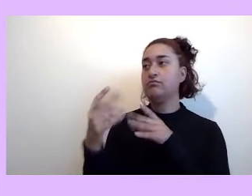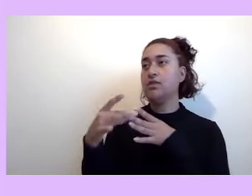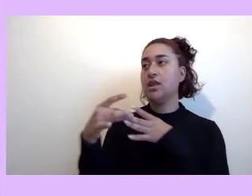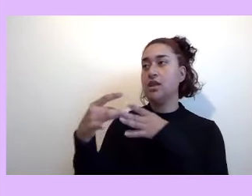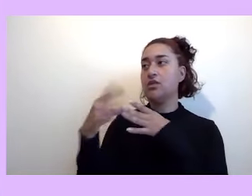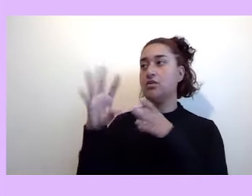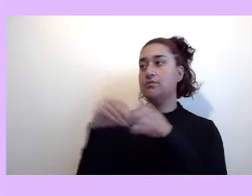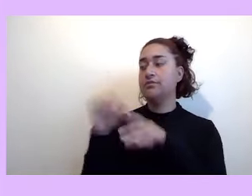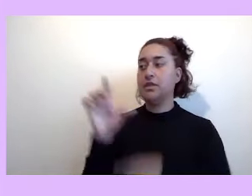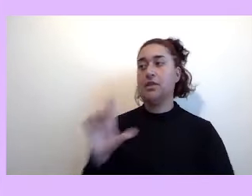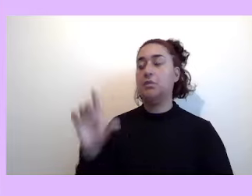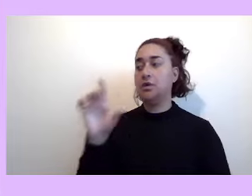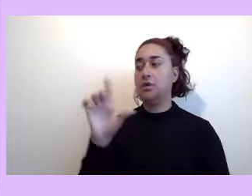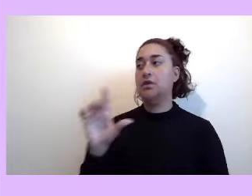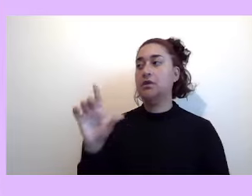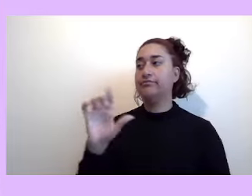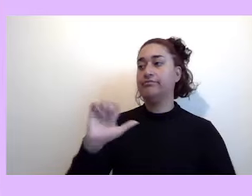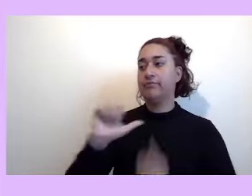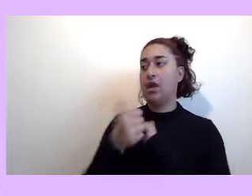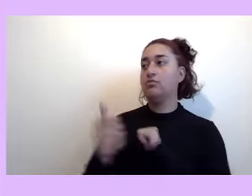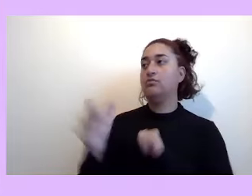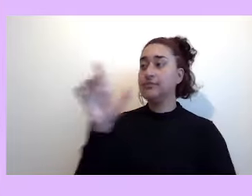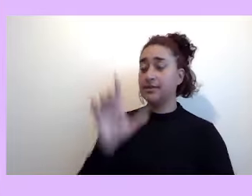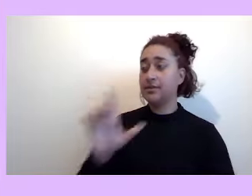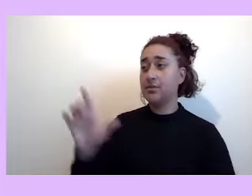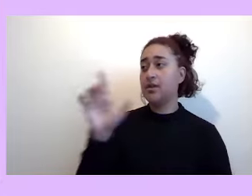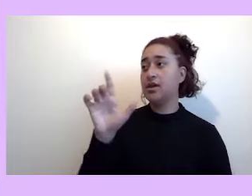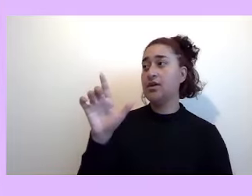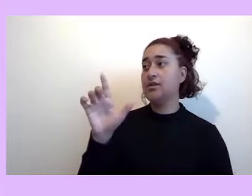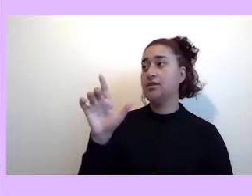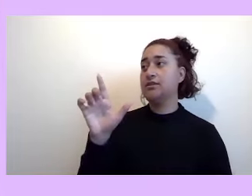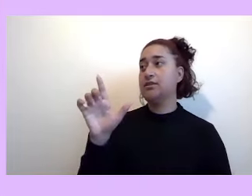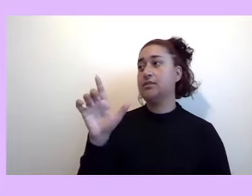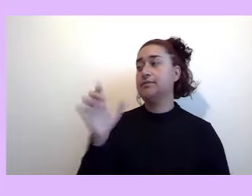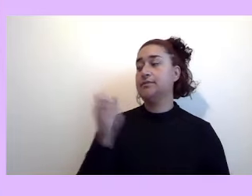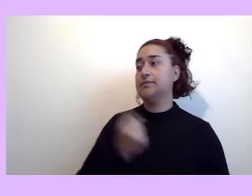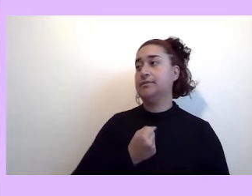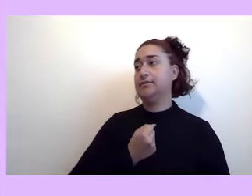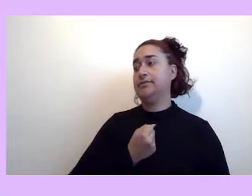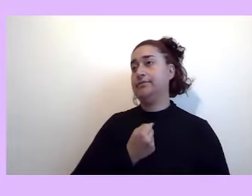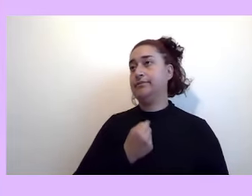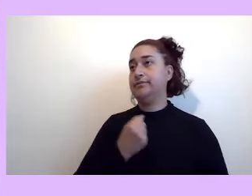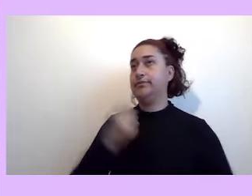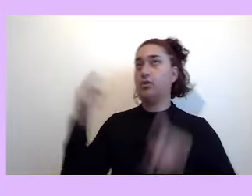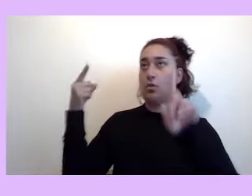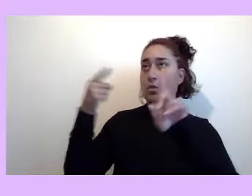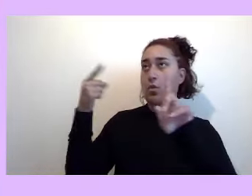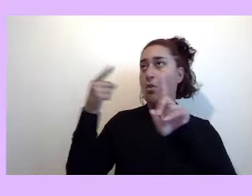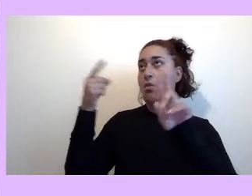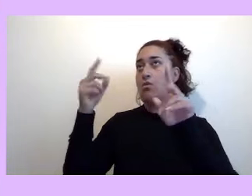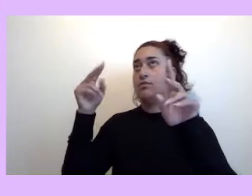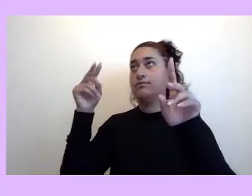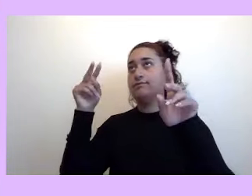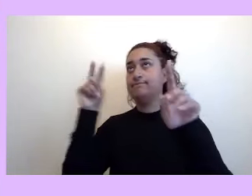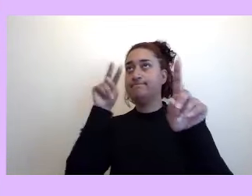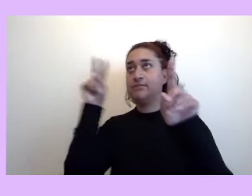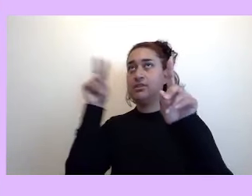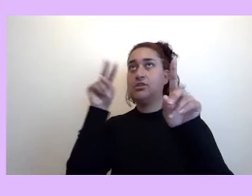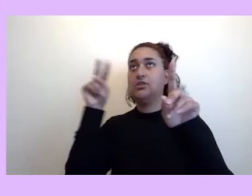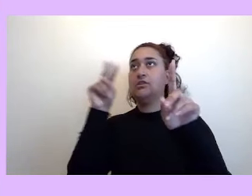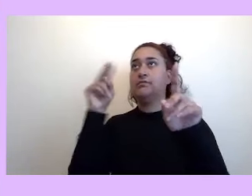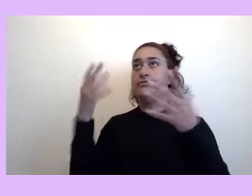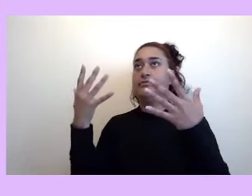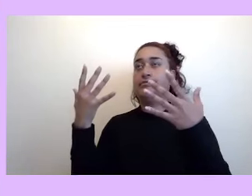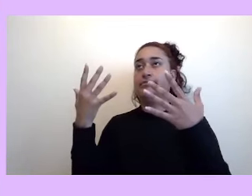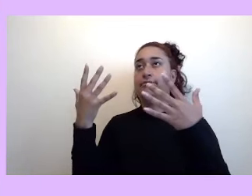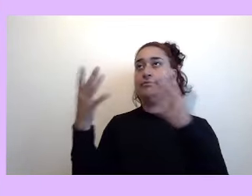library, how does the library's ethos and vision and purpose intersect with